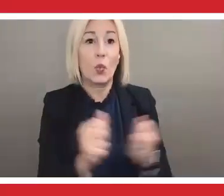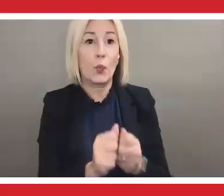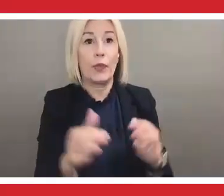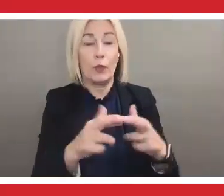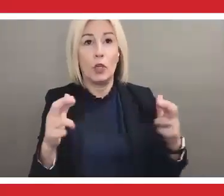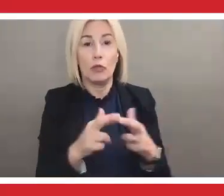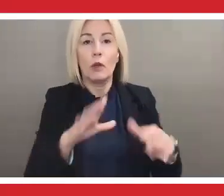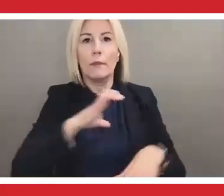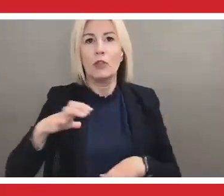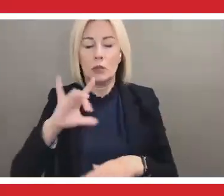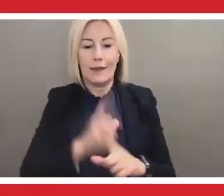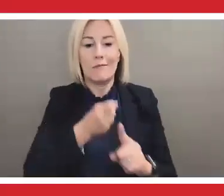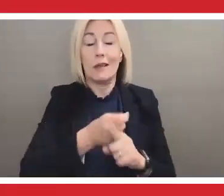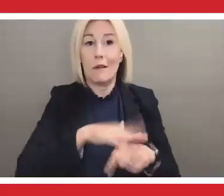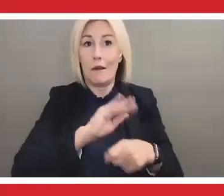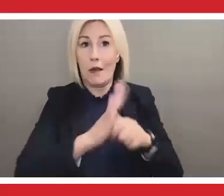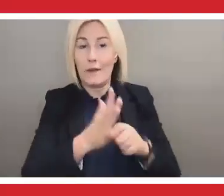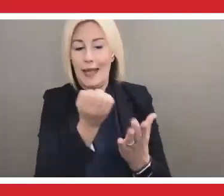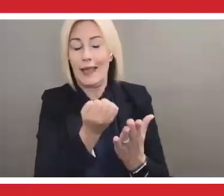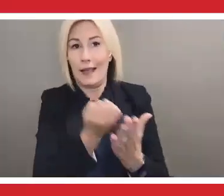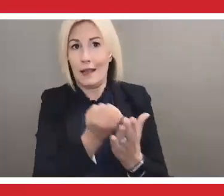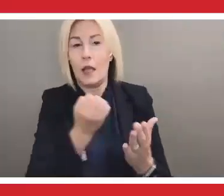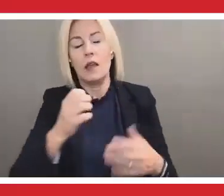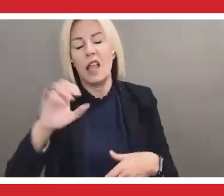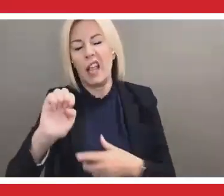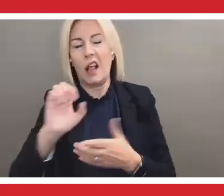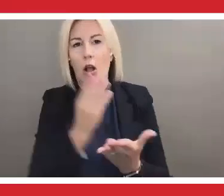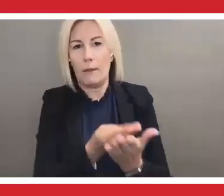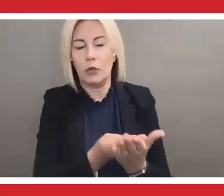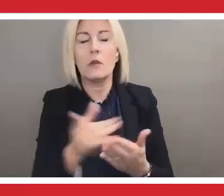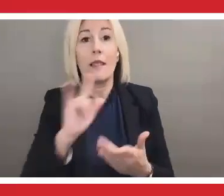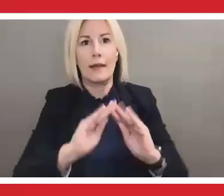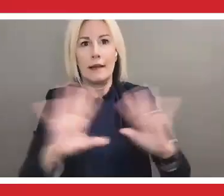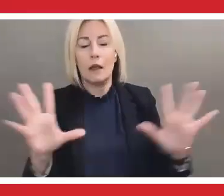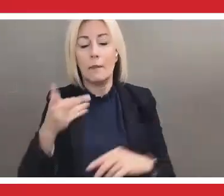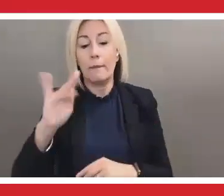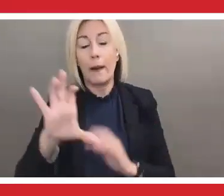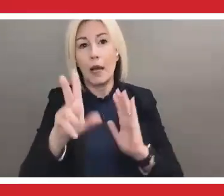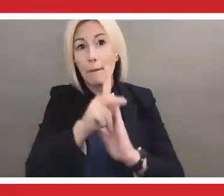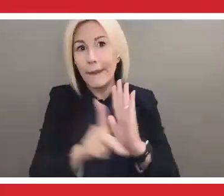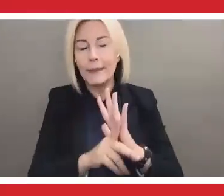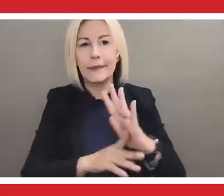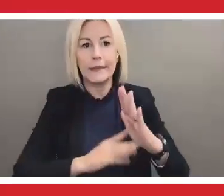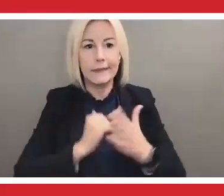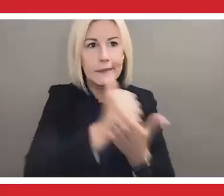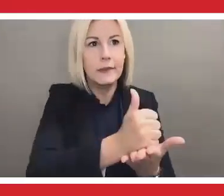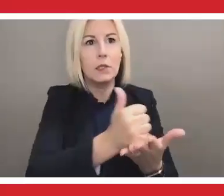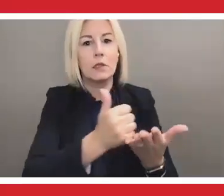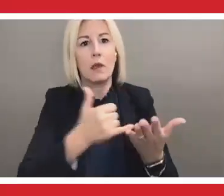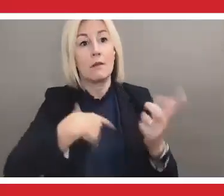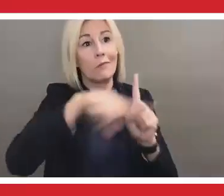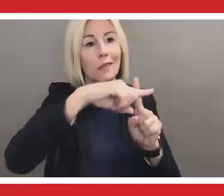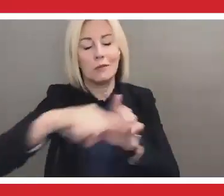COVID on e-commerce, it was very clear that public policy interventions had a positive or negative